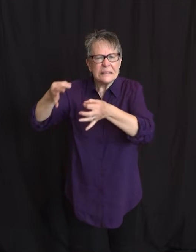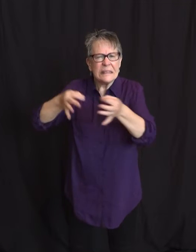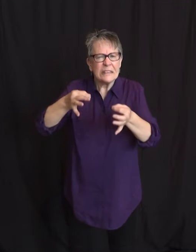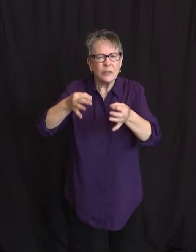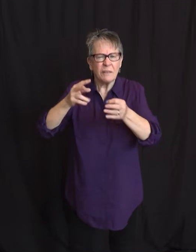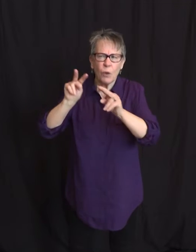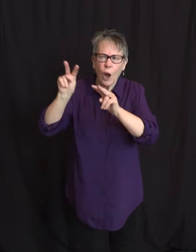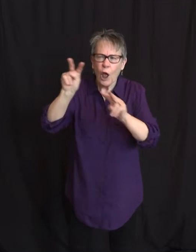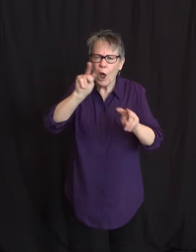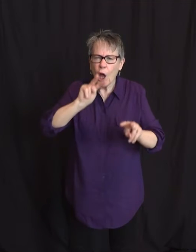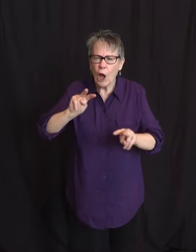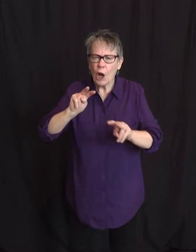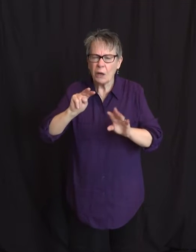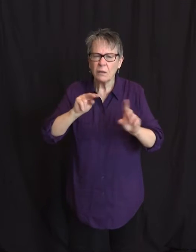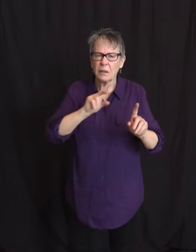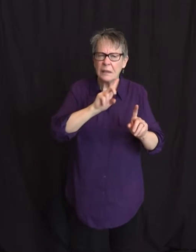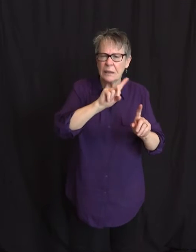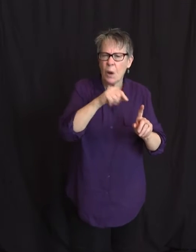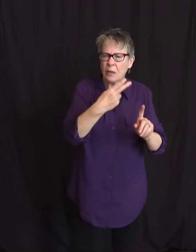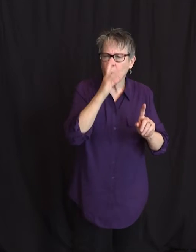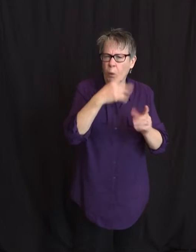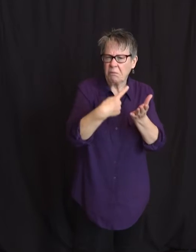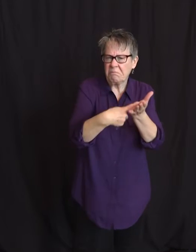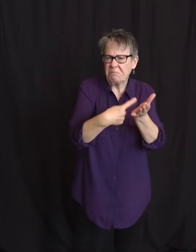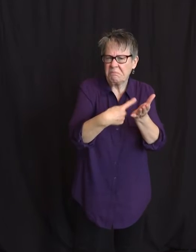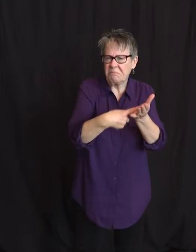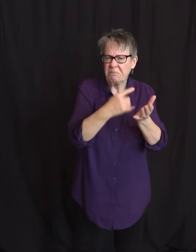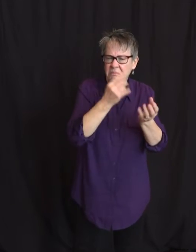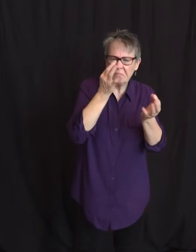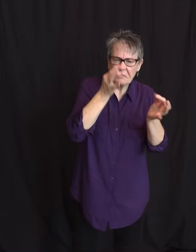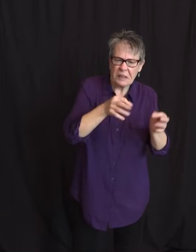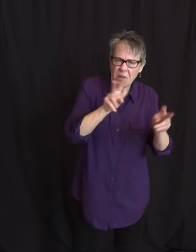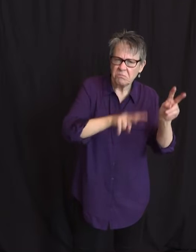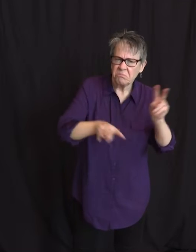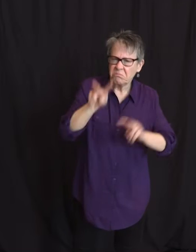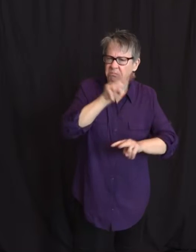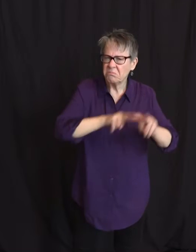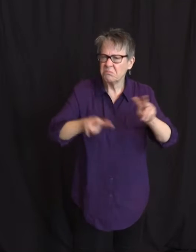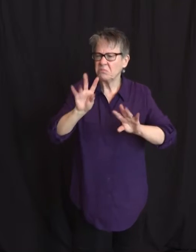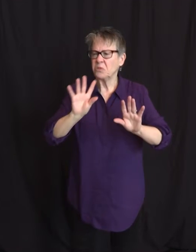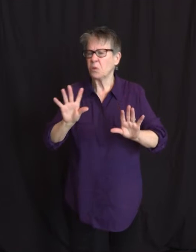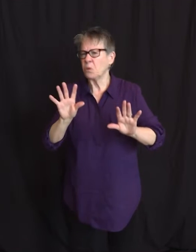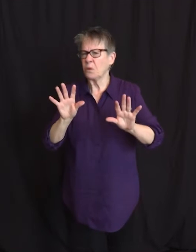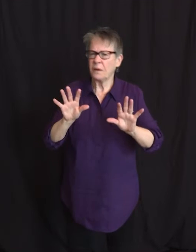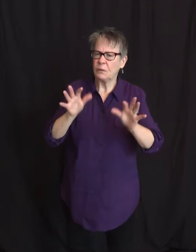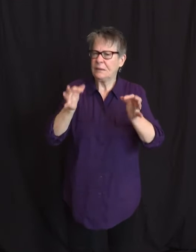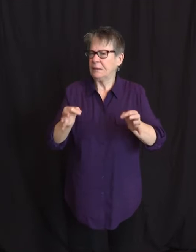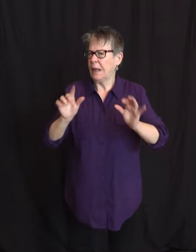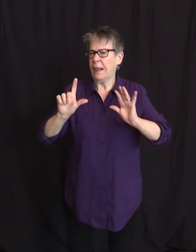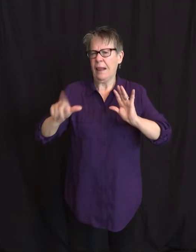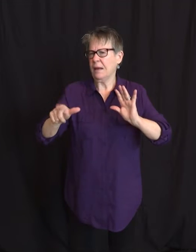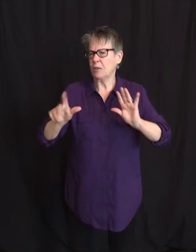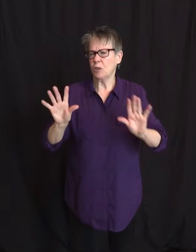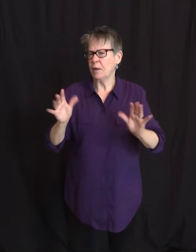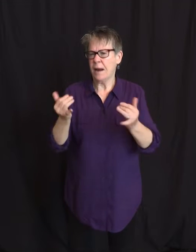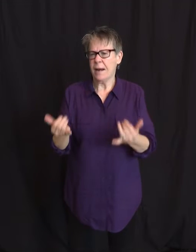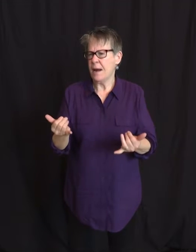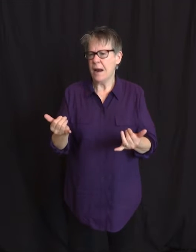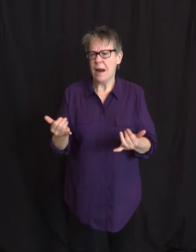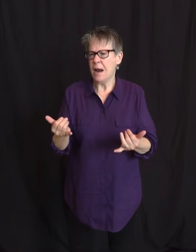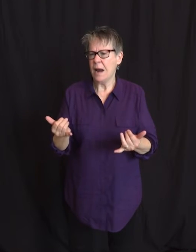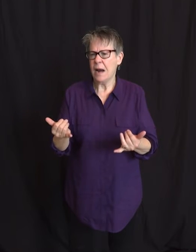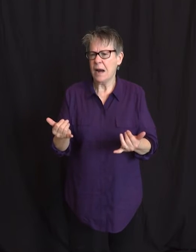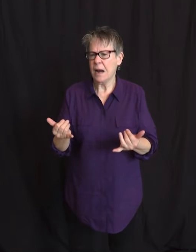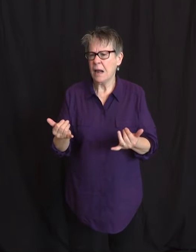effective. As we built out capacity, as we realized we needed to move assets around, whether they be ventilators or beds or